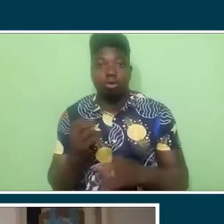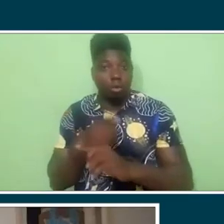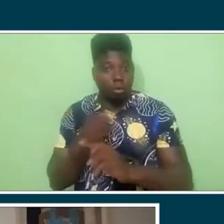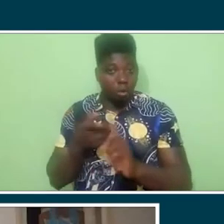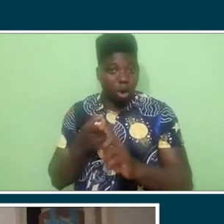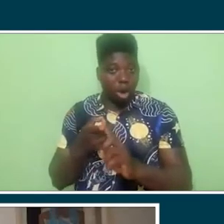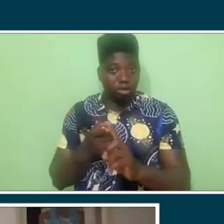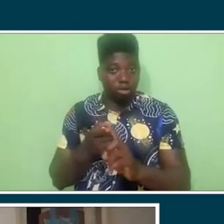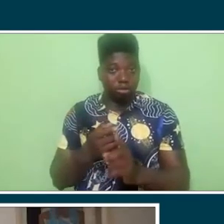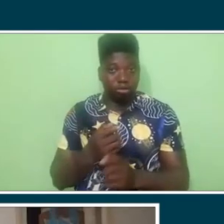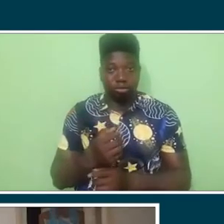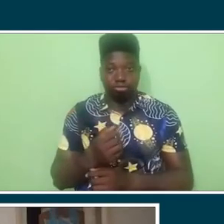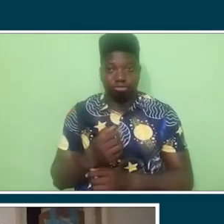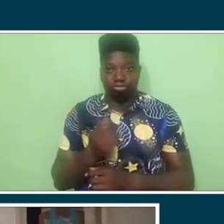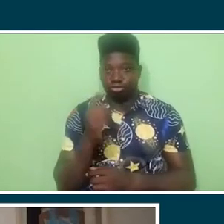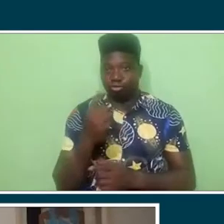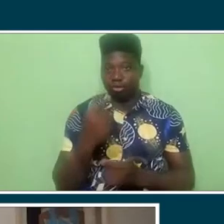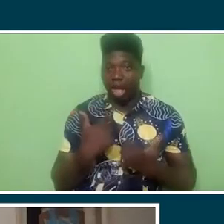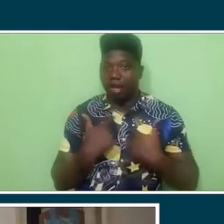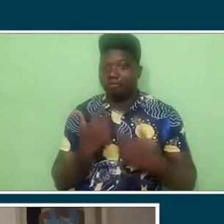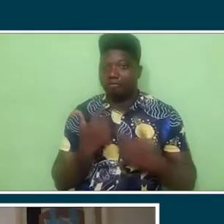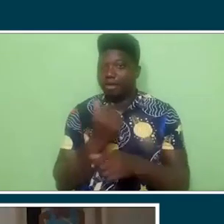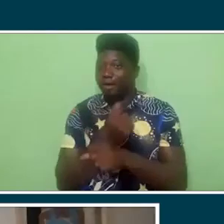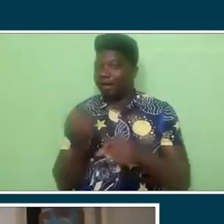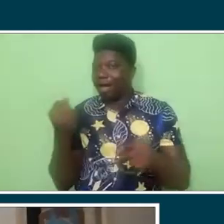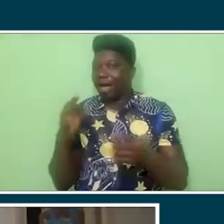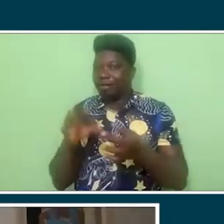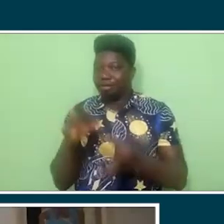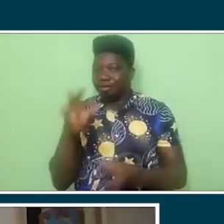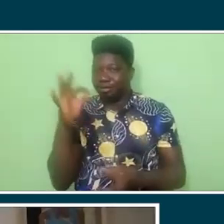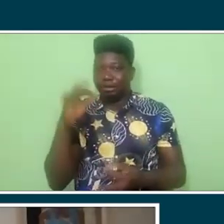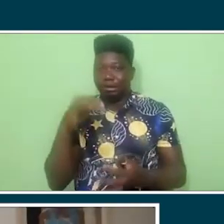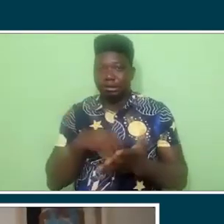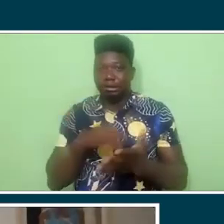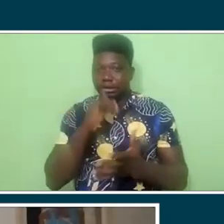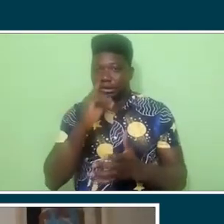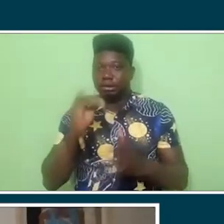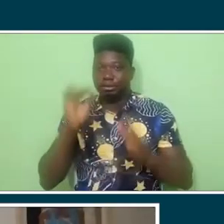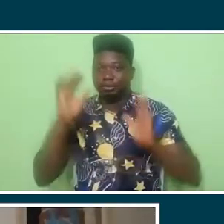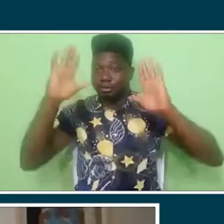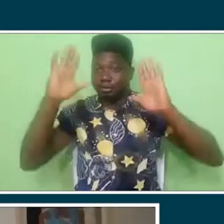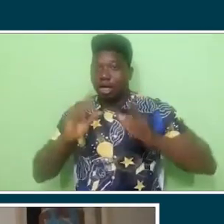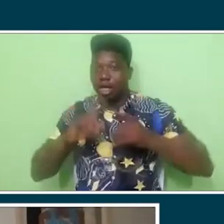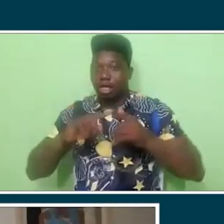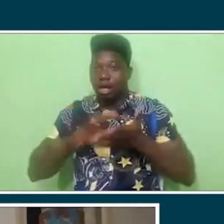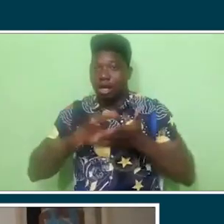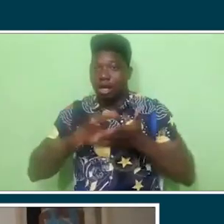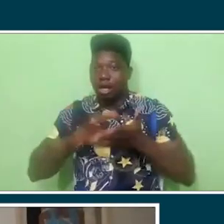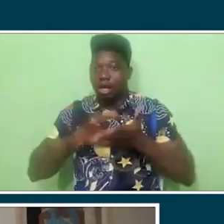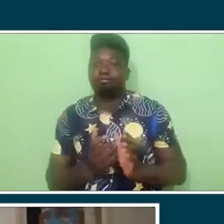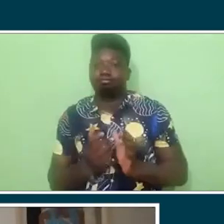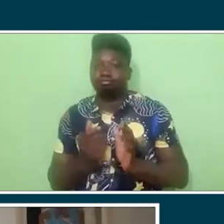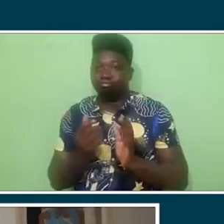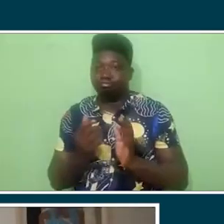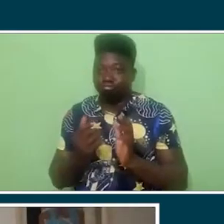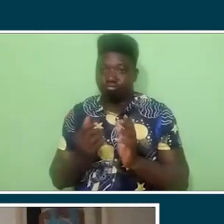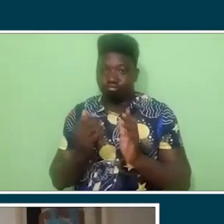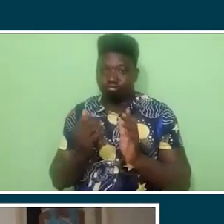you have freedom of the spirit, you become incredibly ineligible to dominant